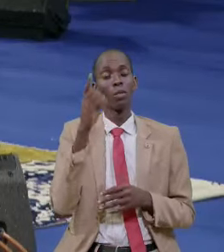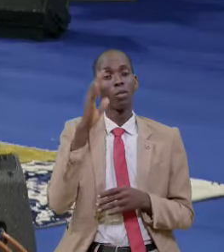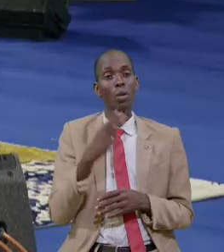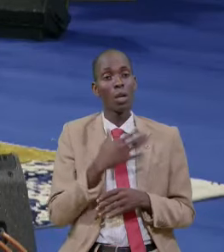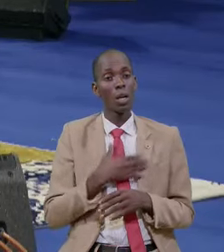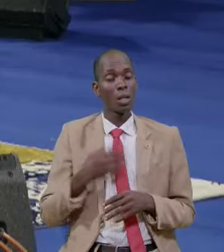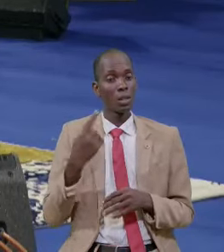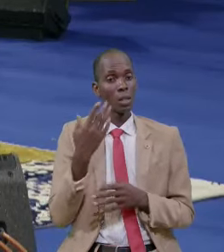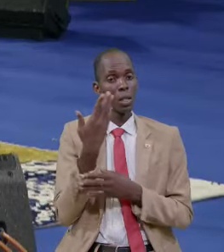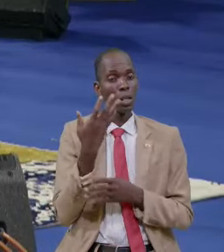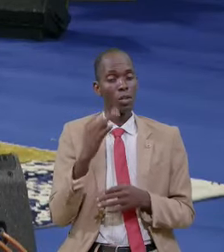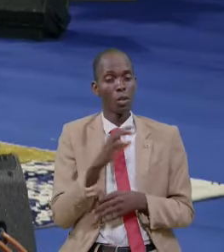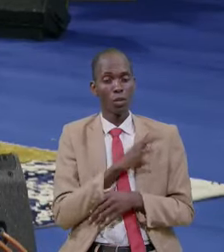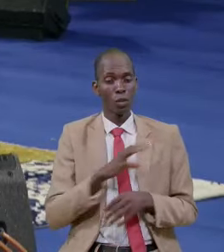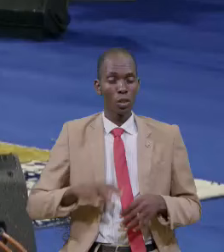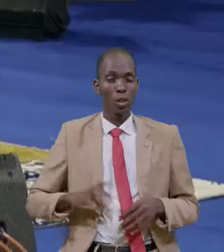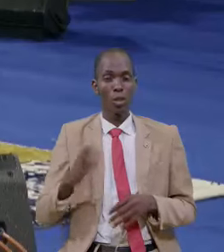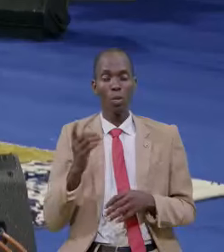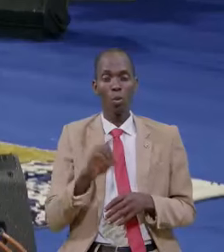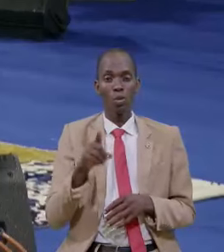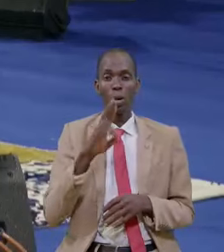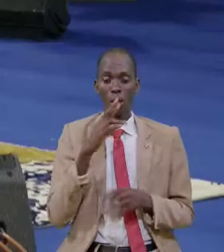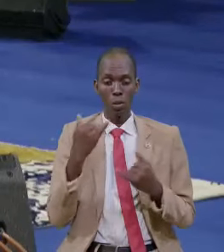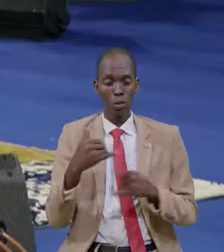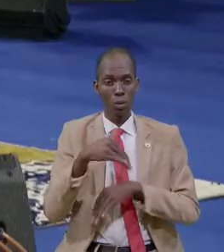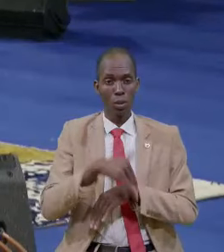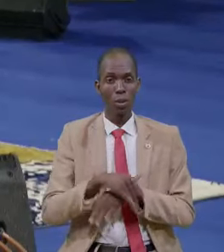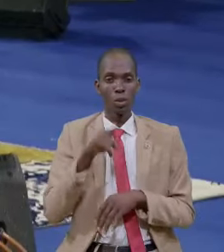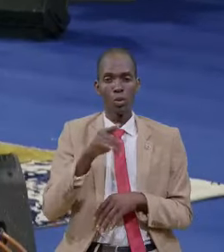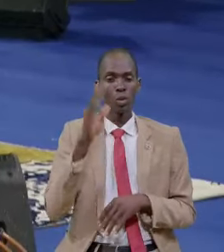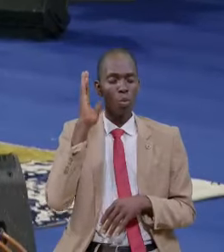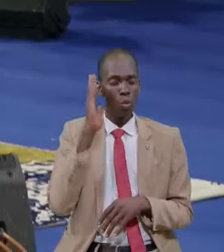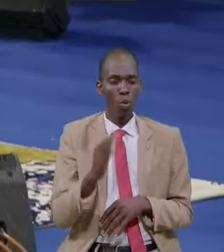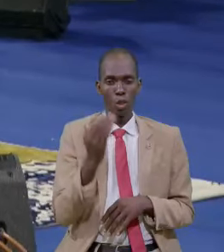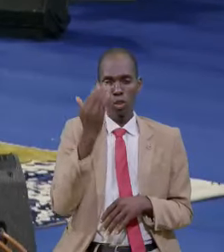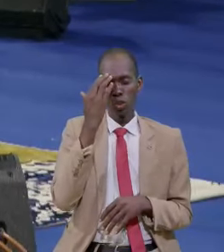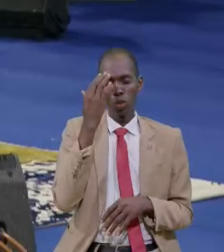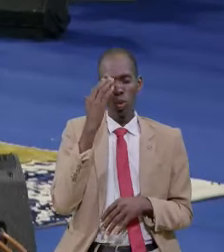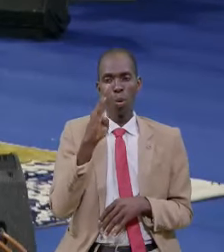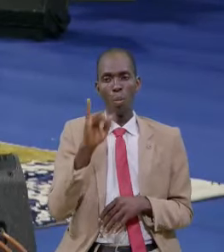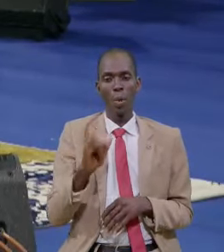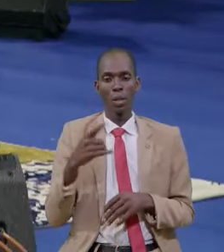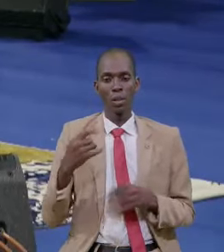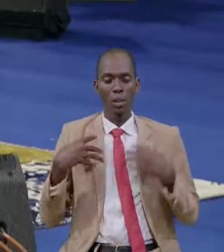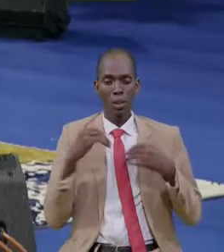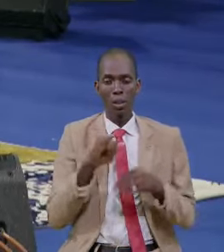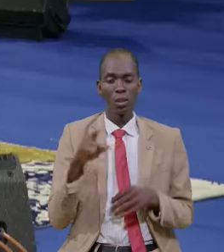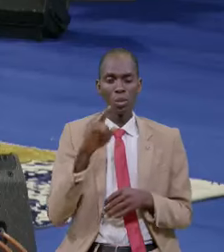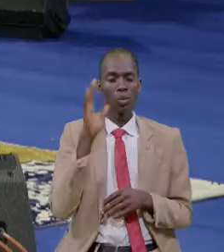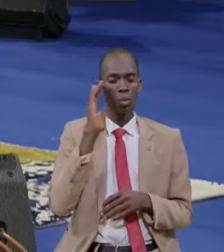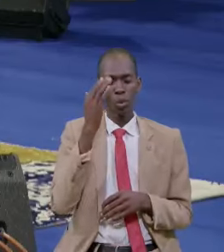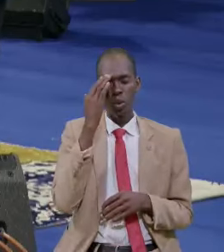tonight, invisible, you will know by the healing, you will know by the holiness, you will know by